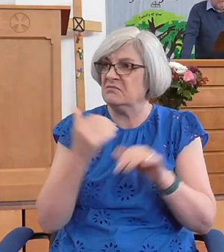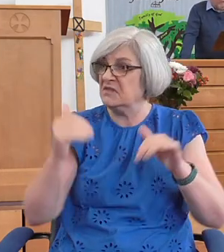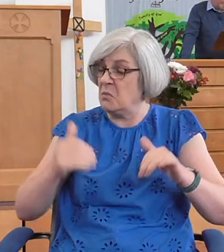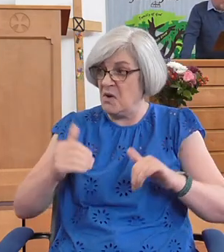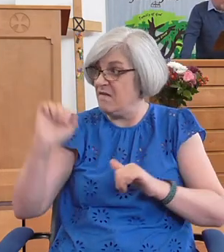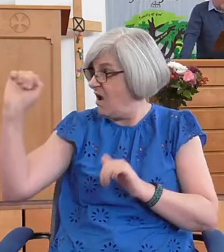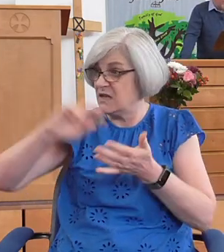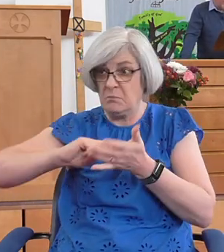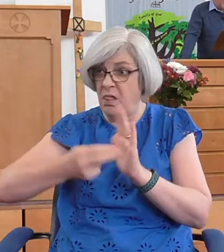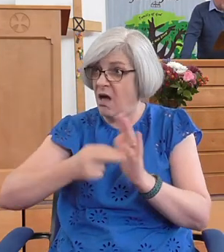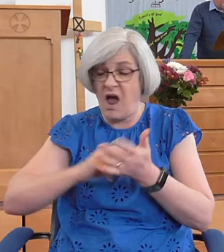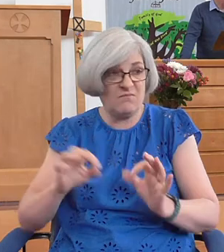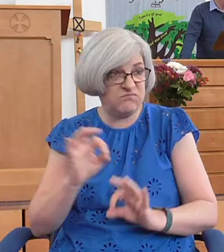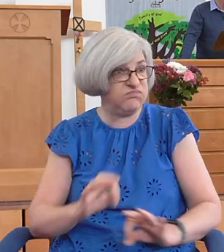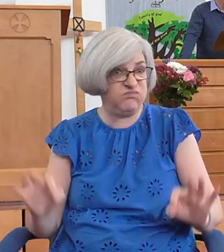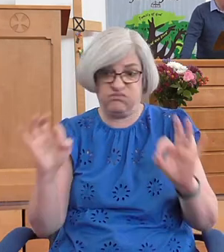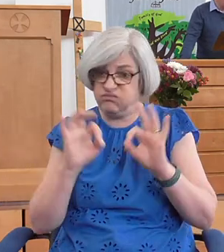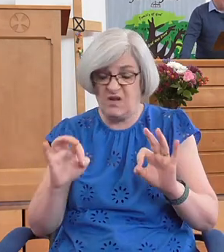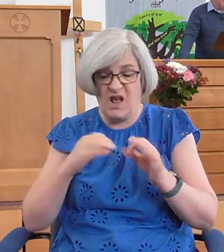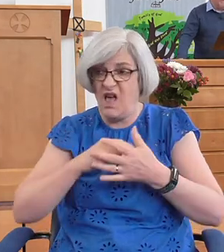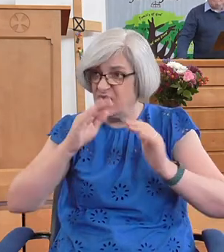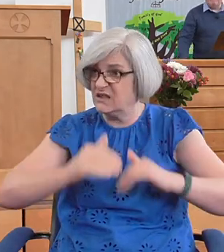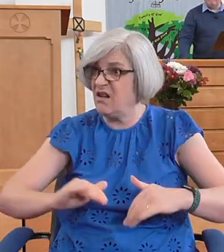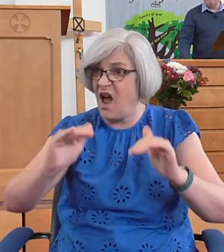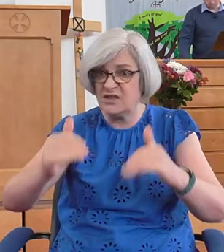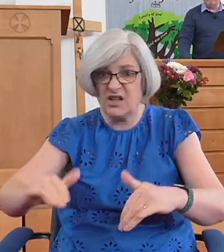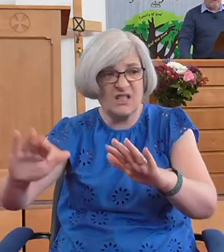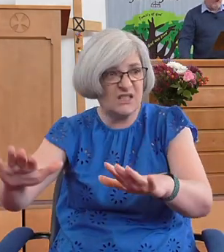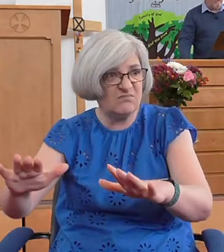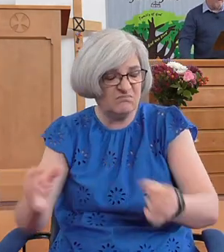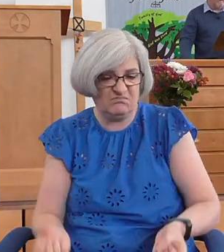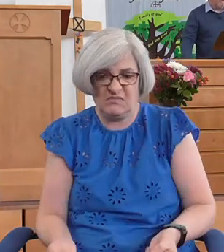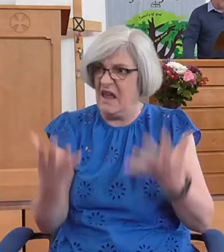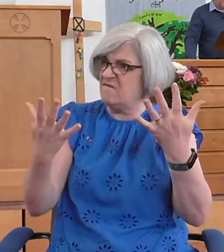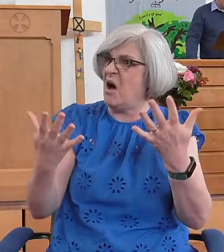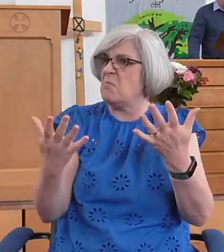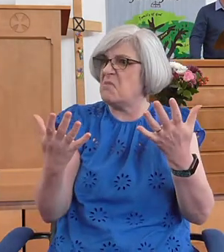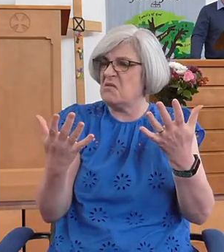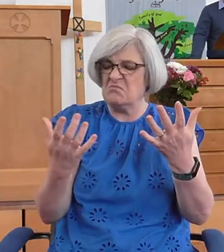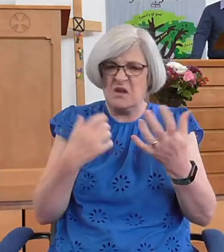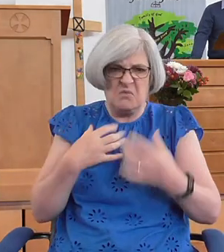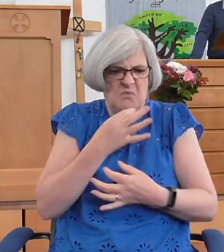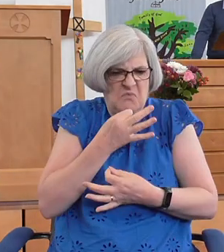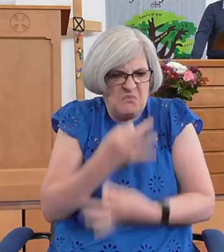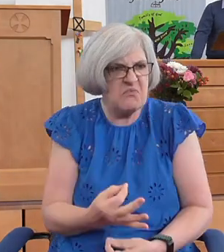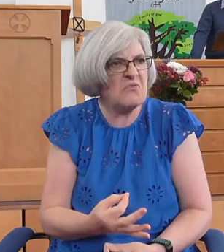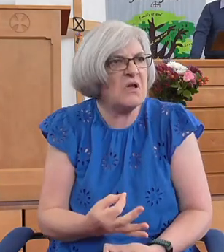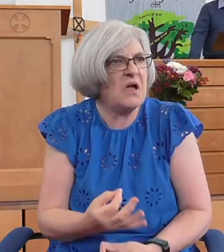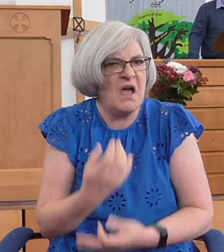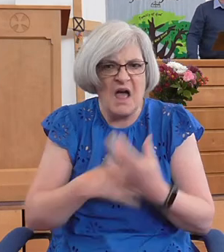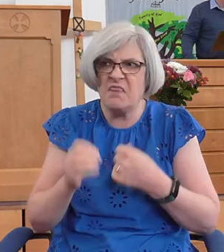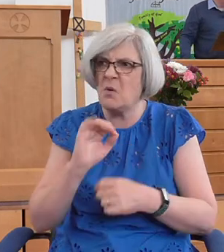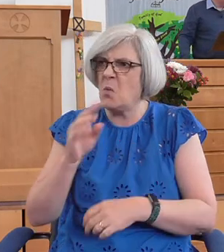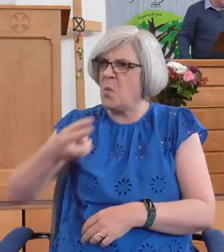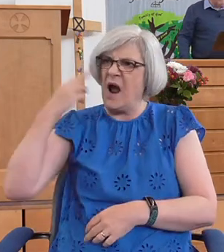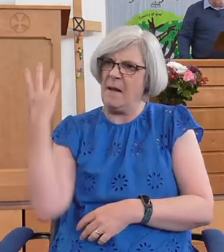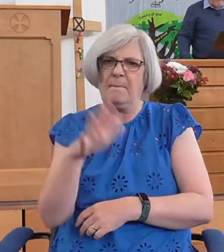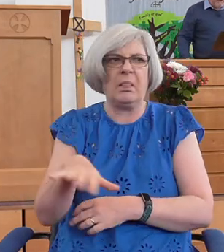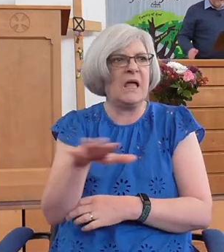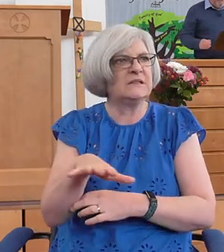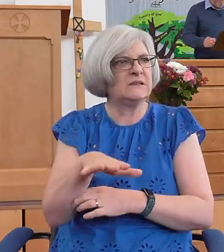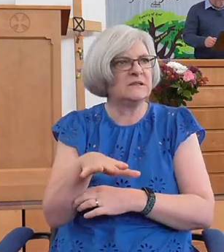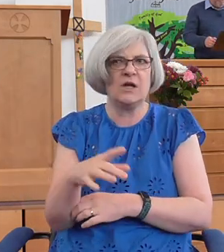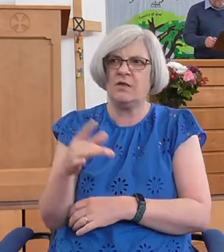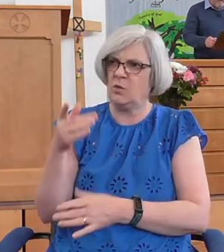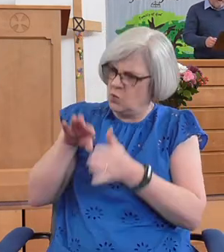to unfold. In the desert, they gave in to their craving. In the wilderness, they put God to the